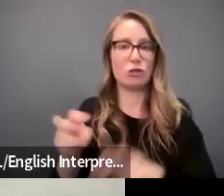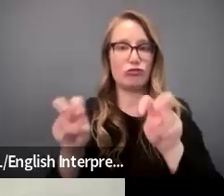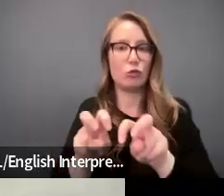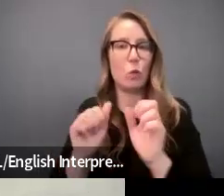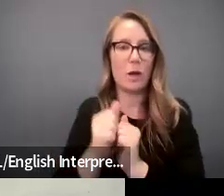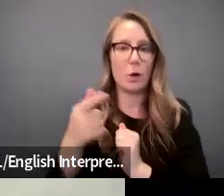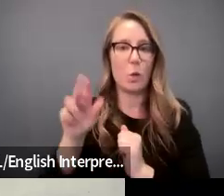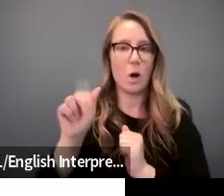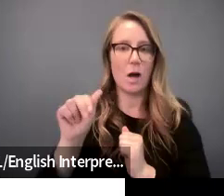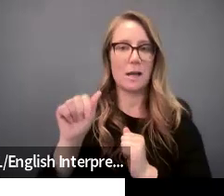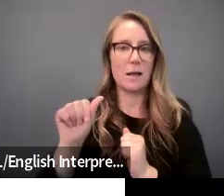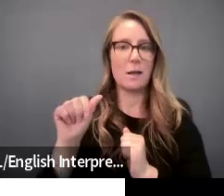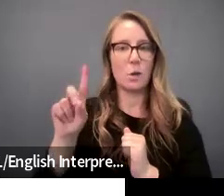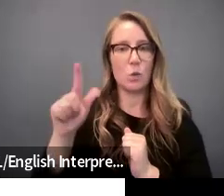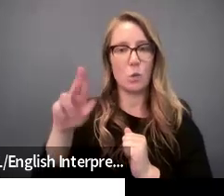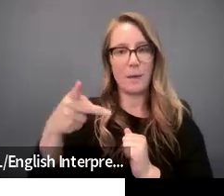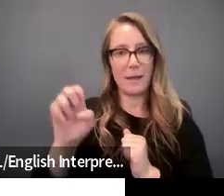Guadalupe Gamboa.